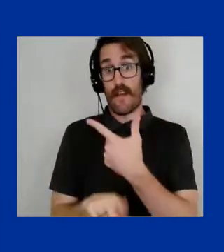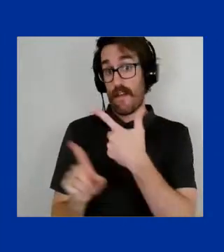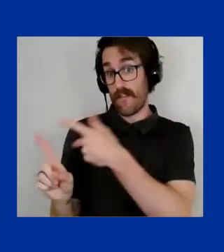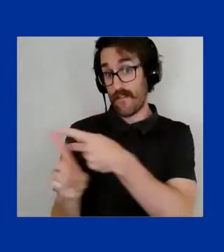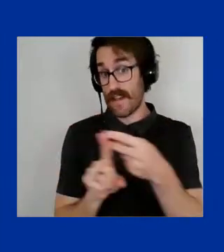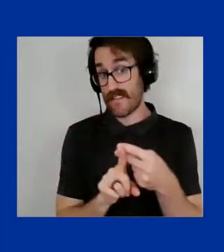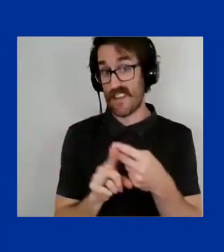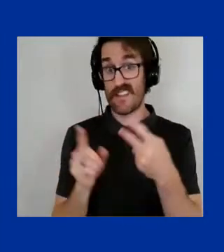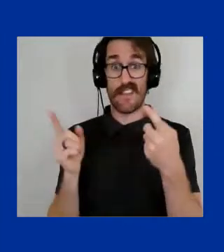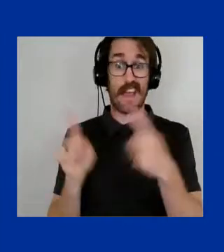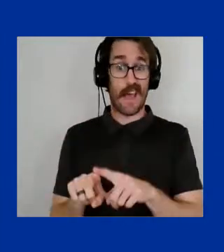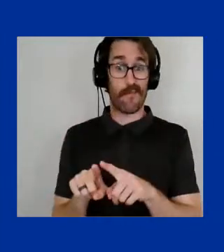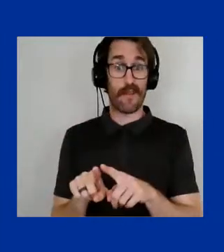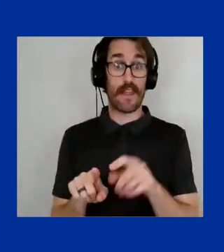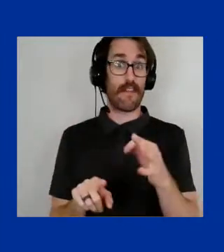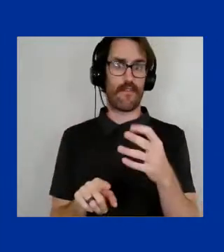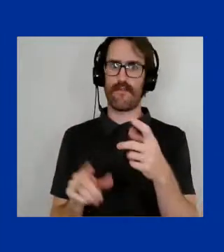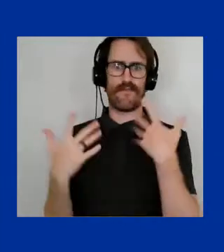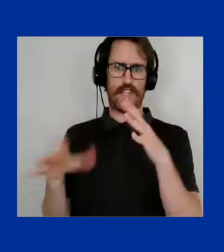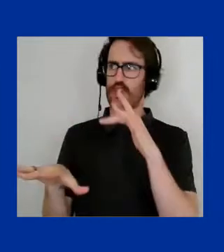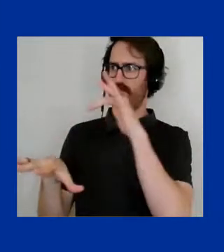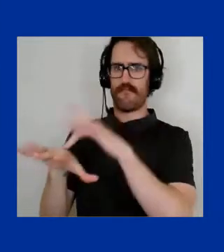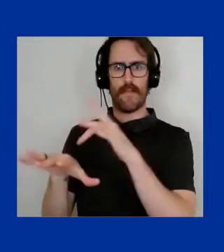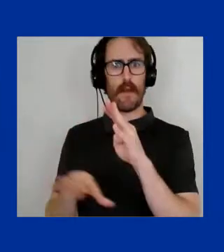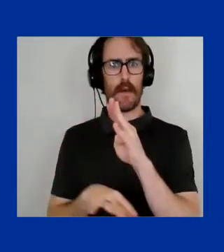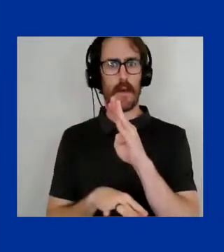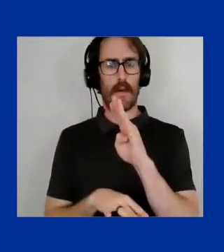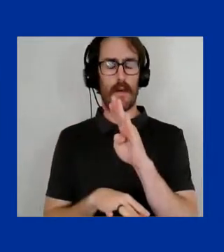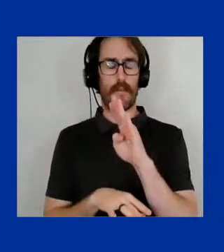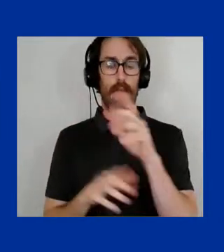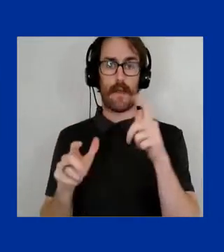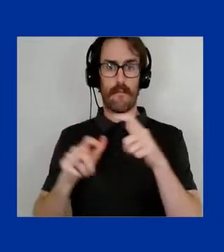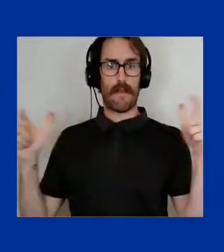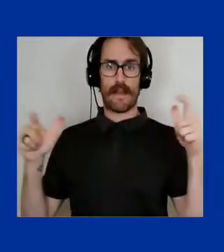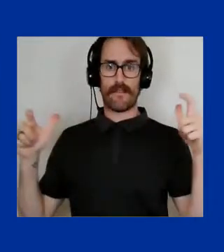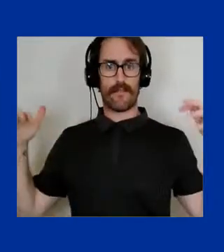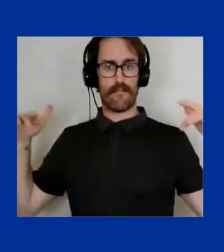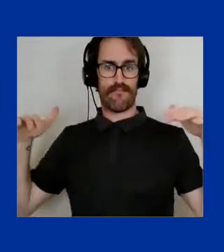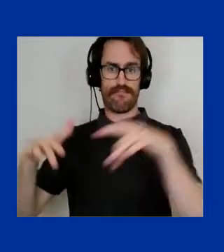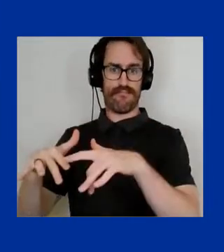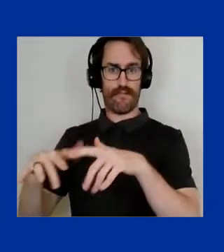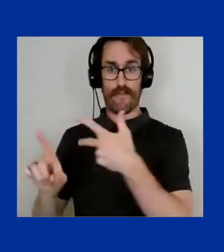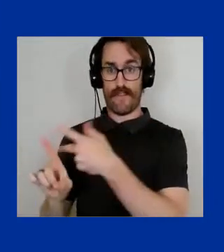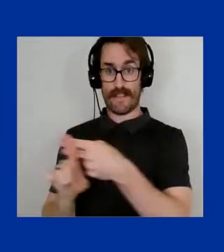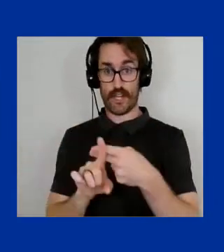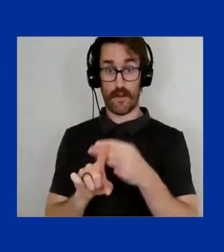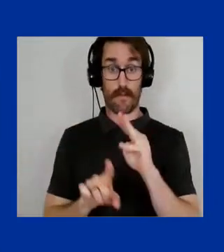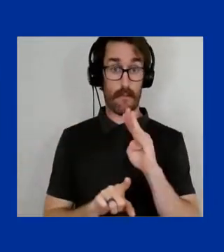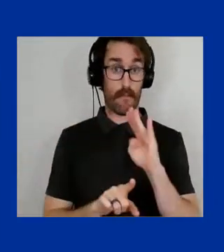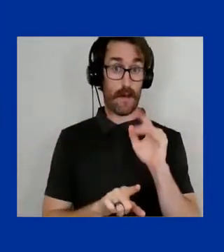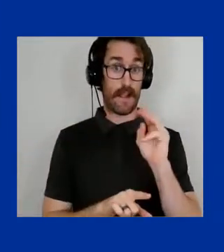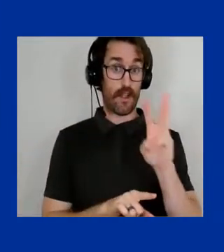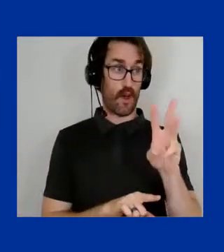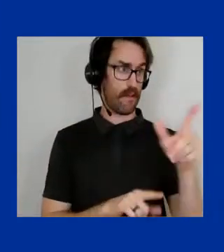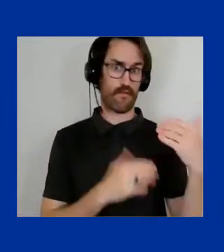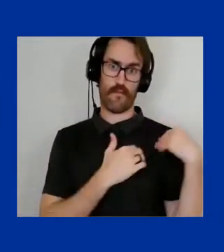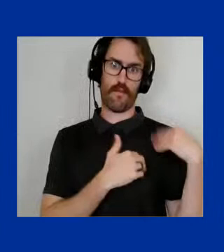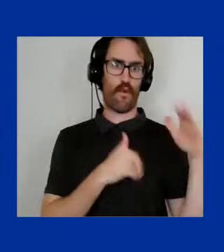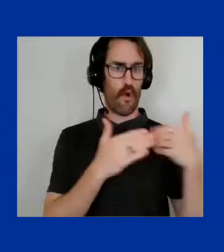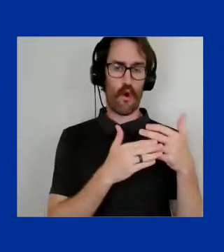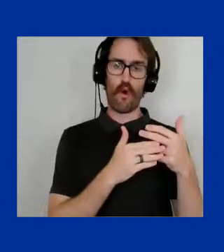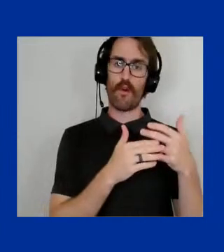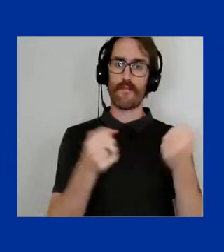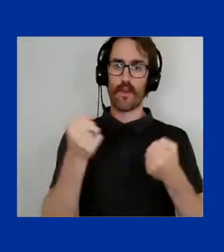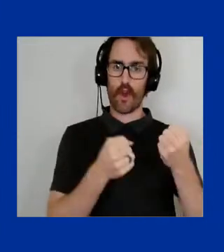one of our mass vaccination sites, bylaw does the traffic control, invites people from their cars to come in when it's their time, et cetera. So